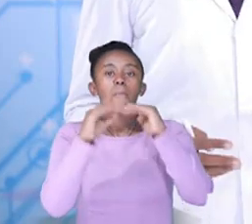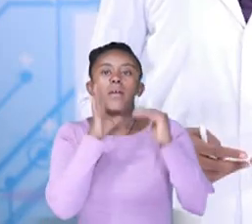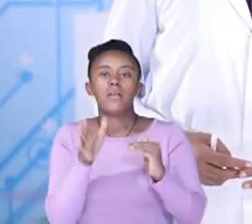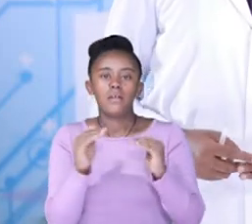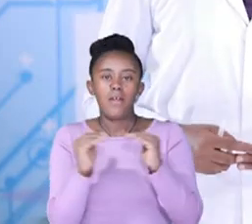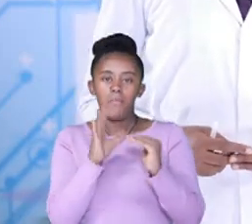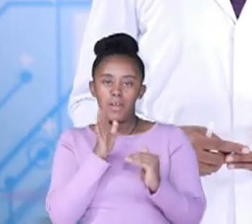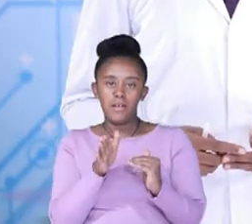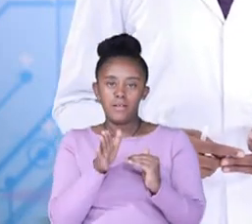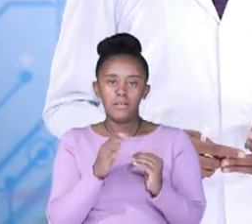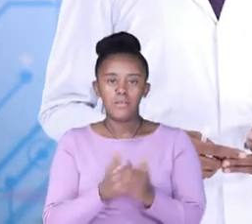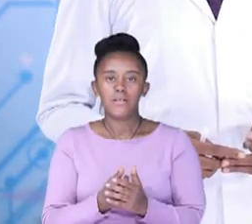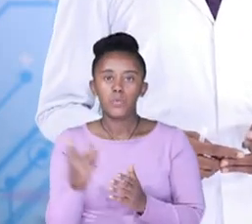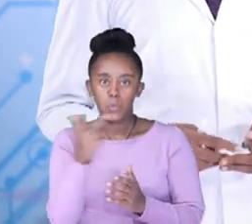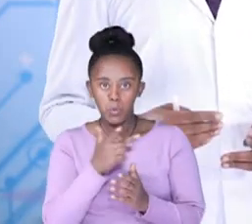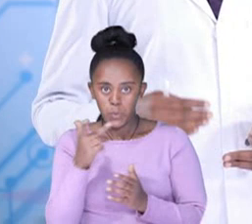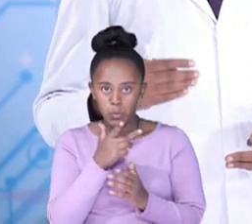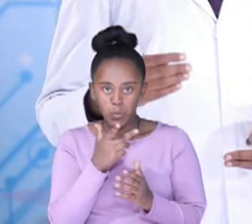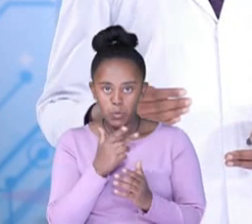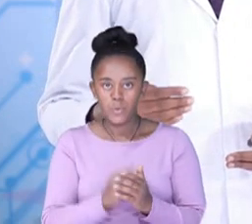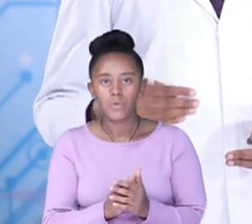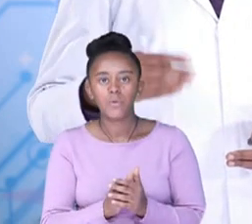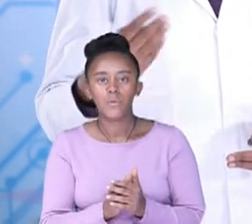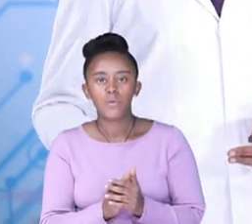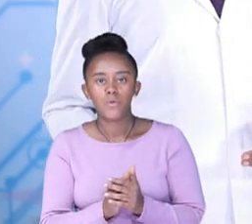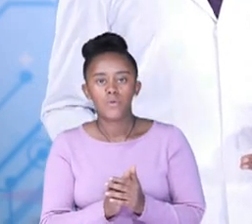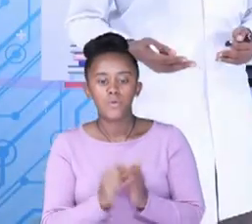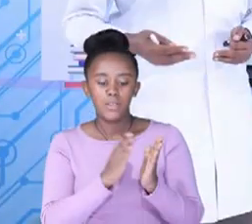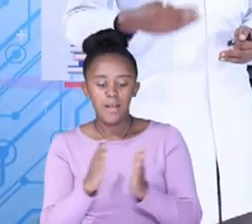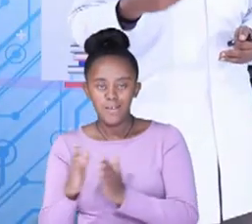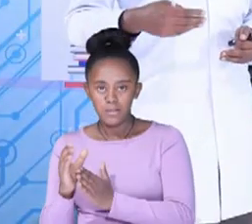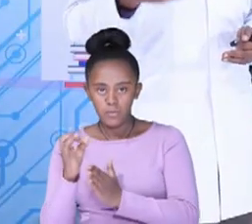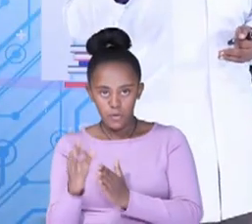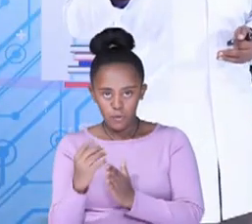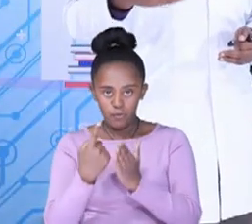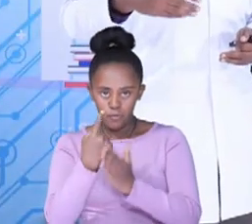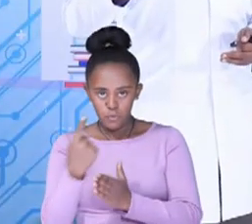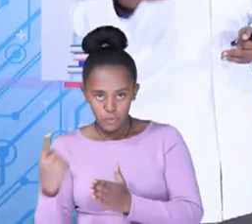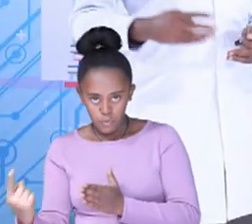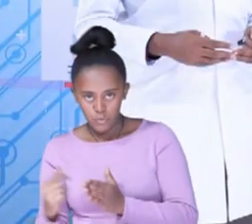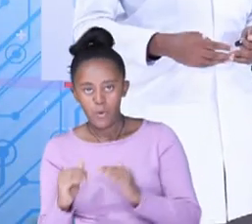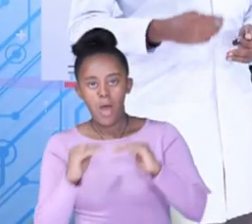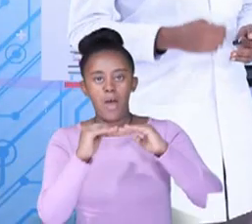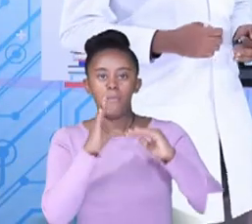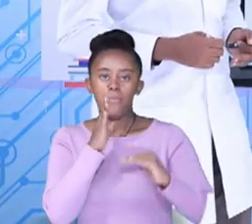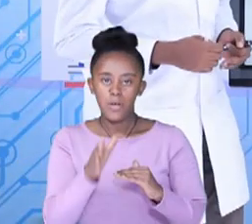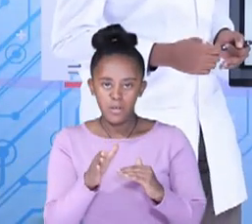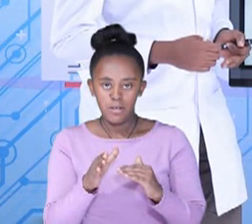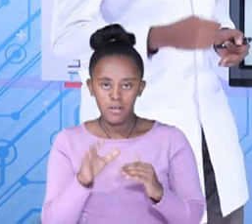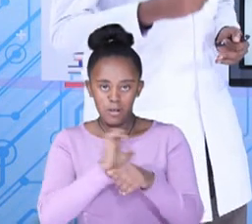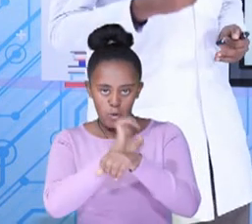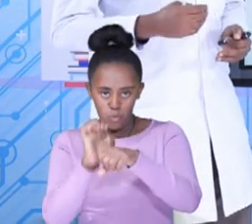to classify materials into three, depending on the arrangements of those unpaired electrons. It's possible